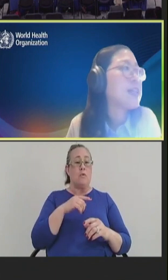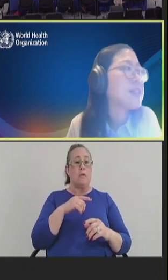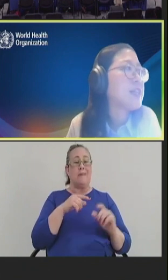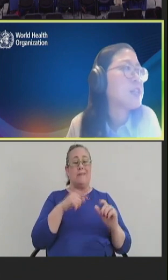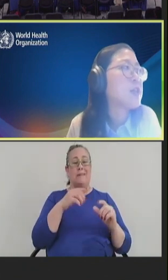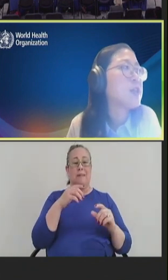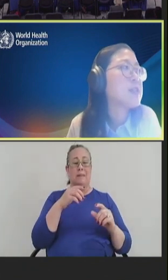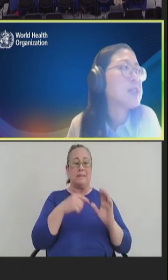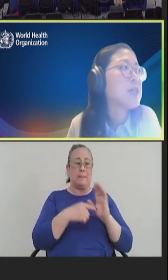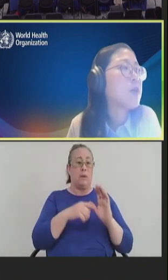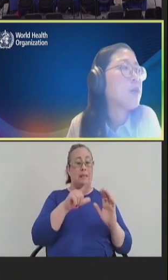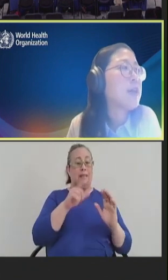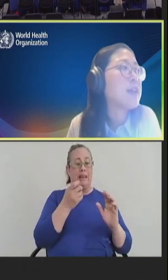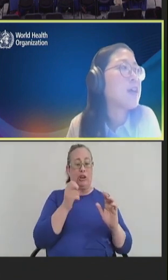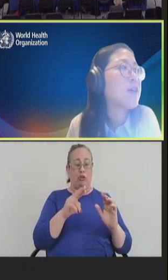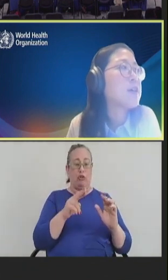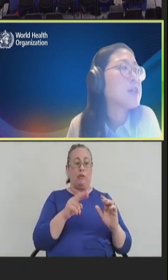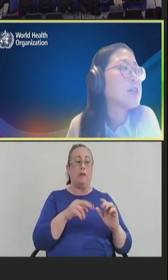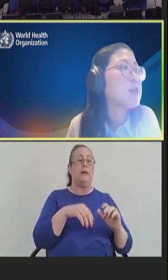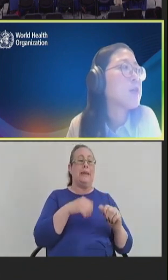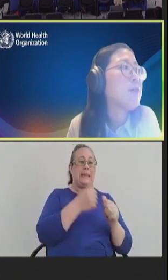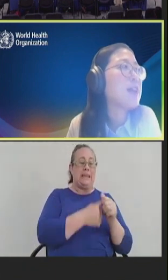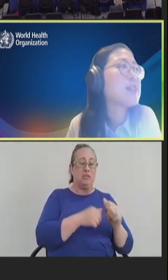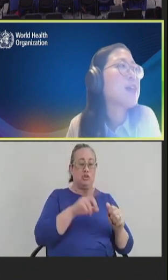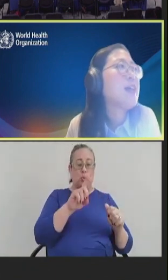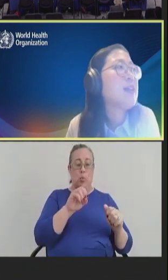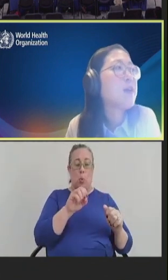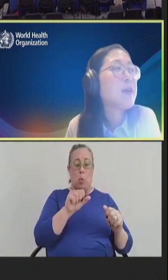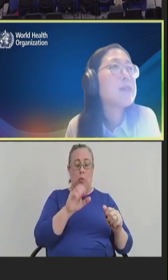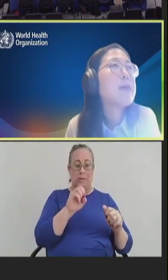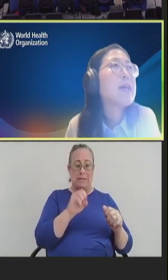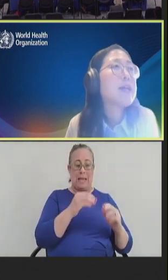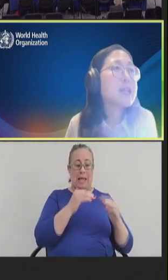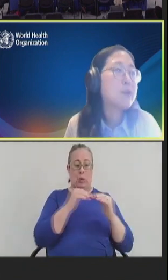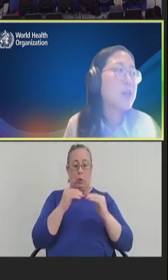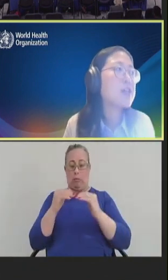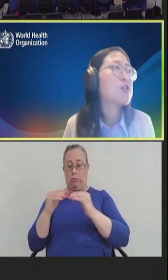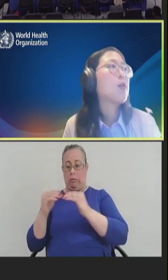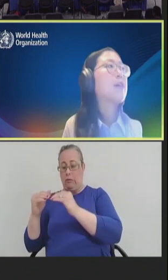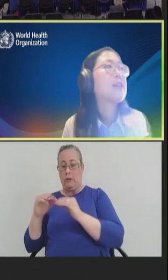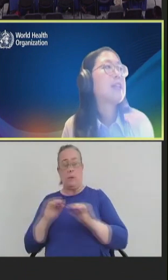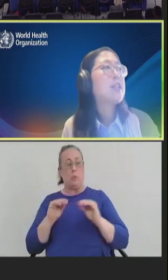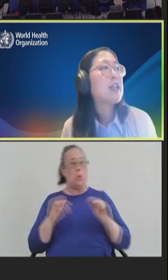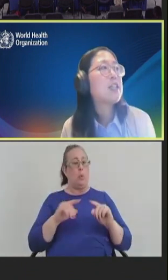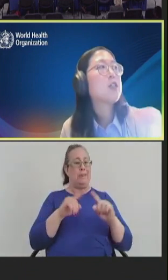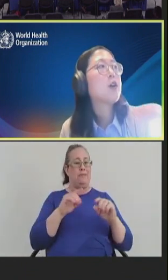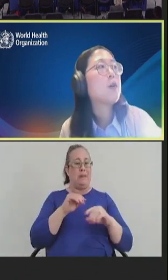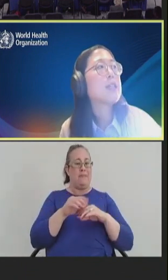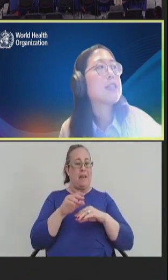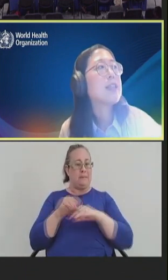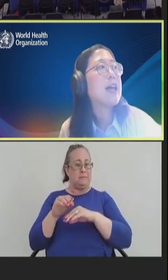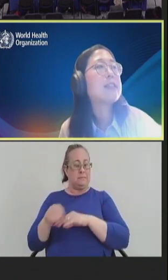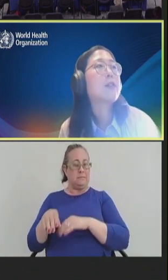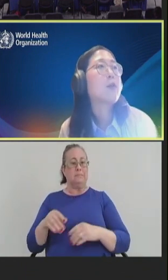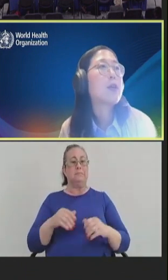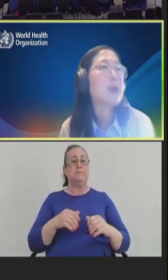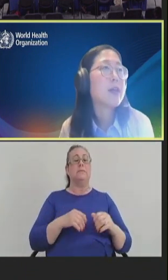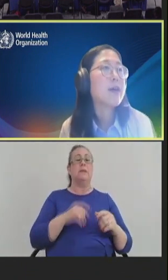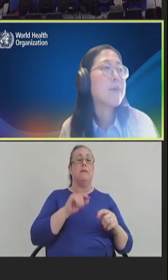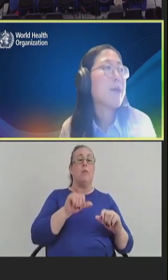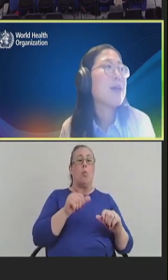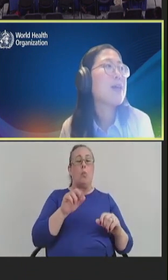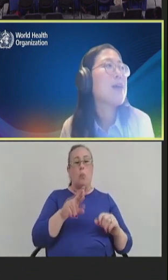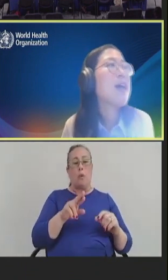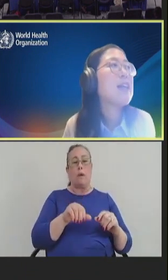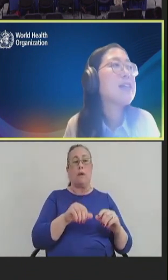assumption is each dose is equal and the coverage has no effect. Logarithmic and exponential is each additional dose has a lesser or a